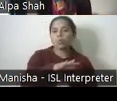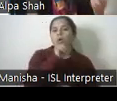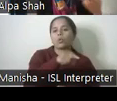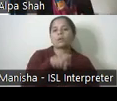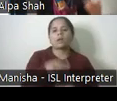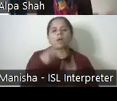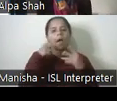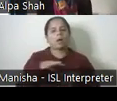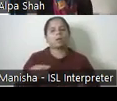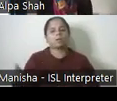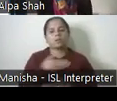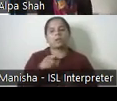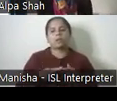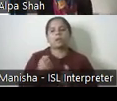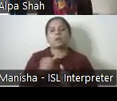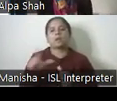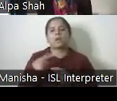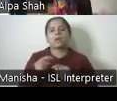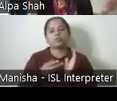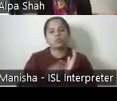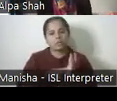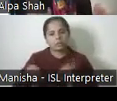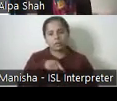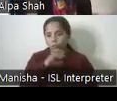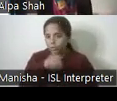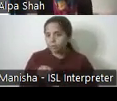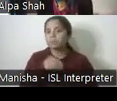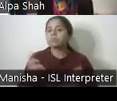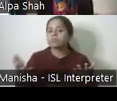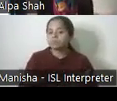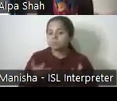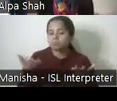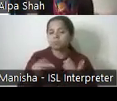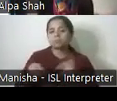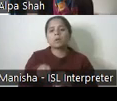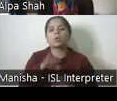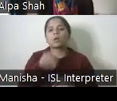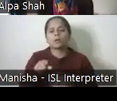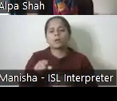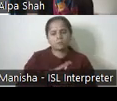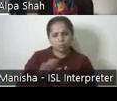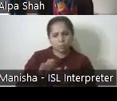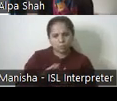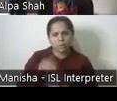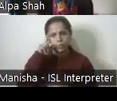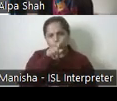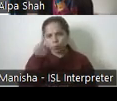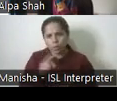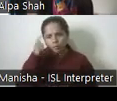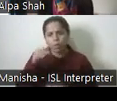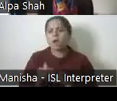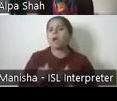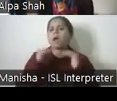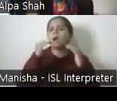communities. Egalitarian values are undermined. Instead are promoted Brahminical purification and quests for higher caste